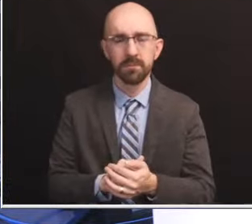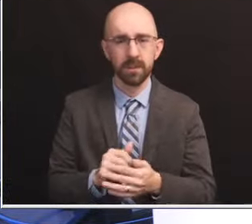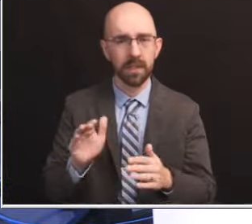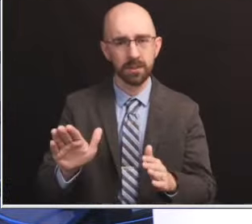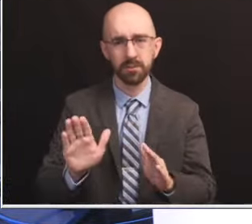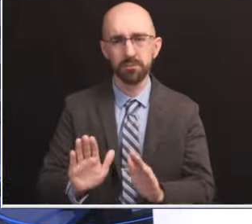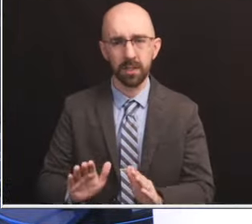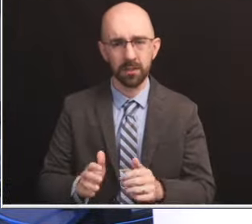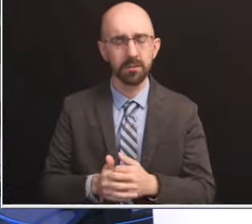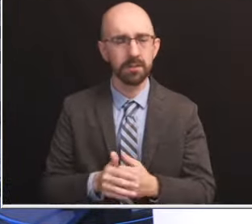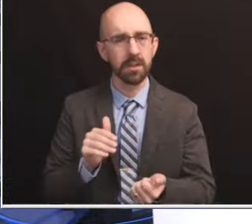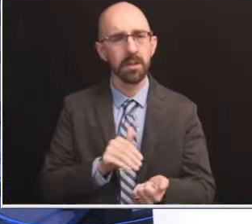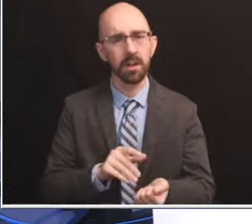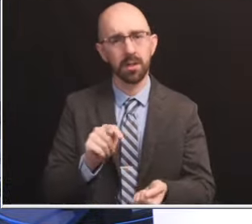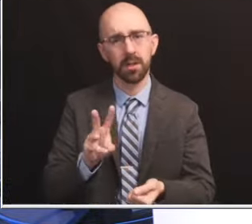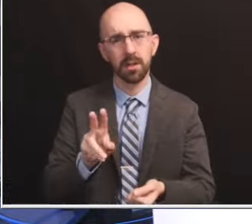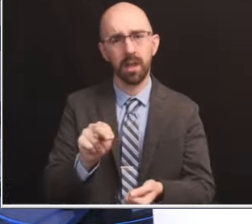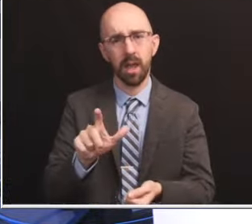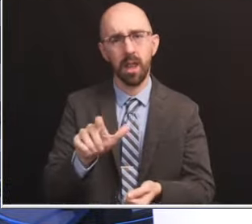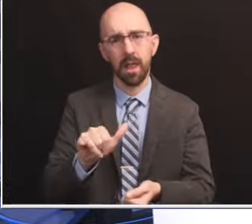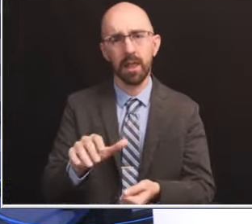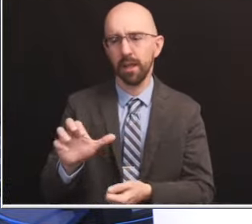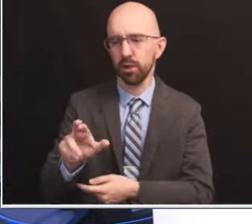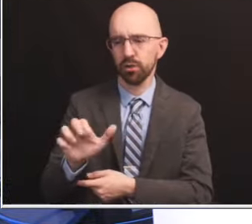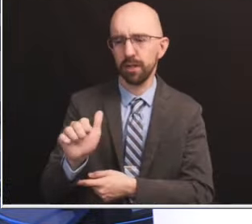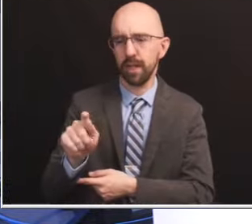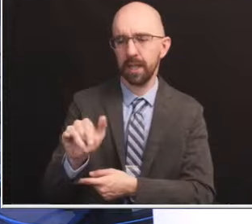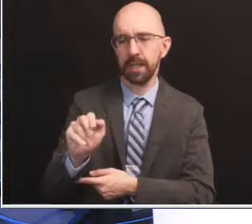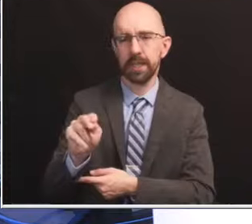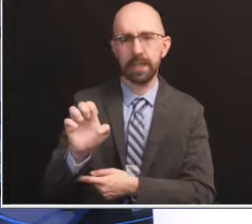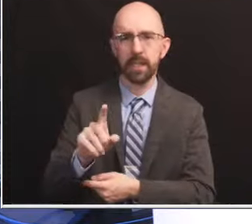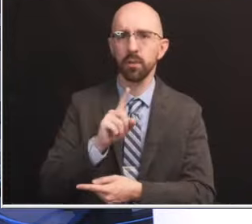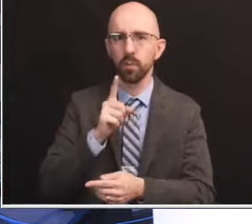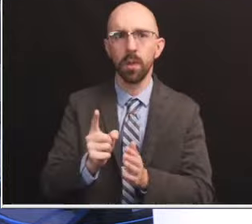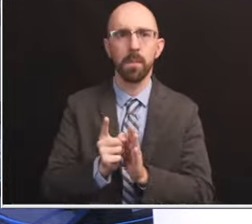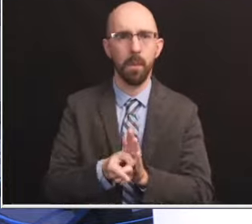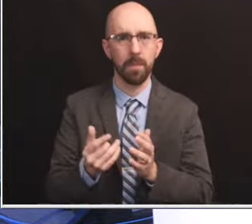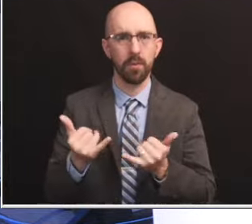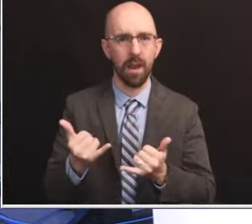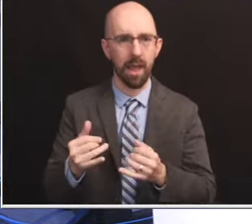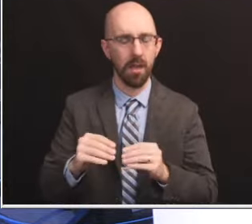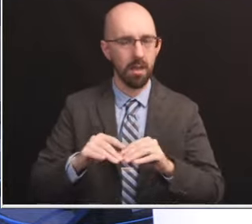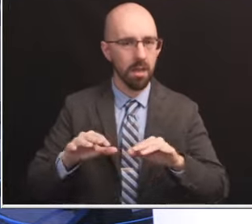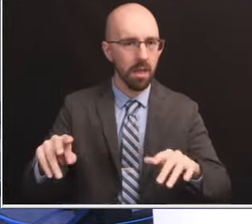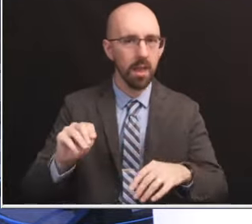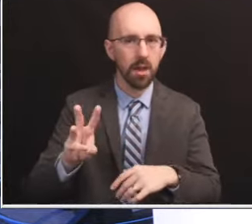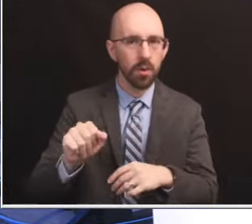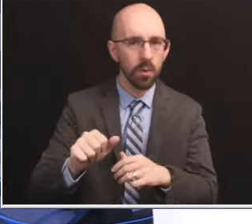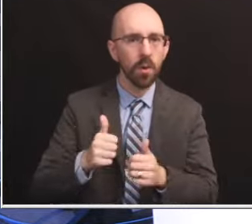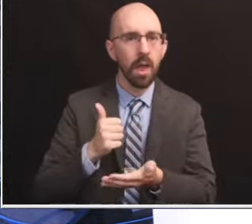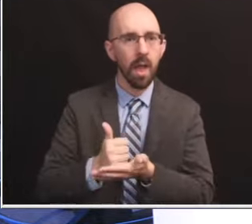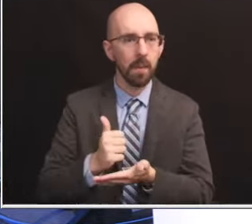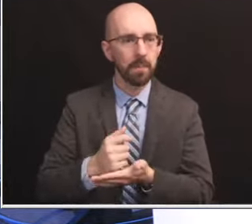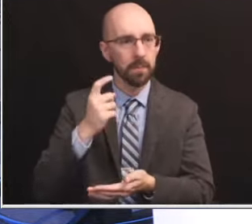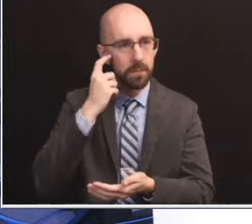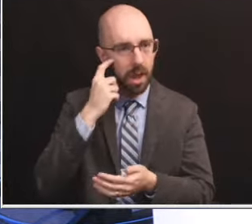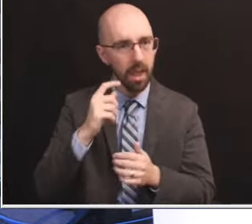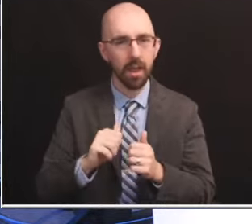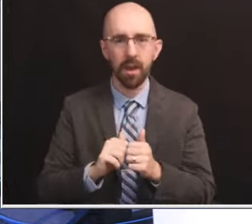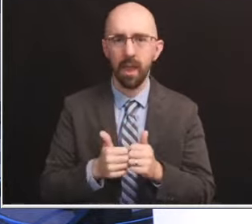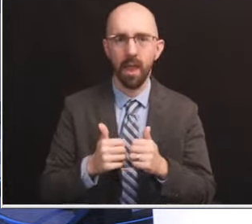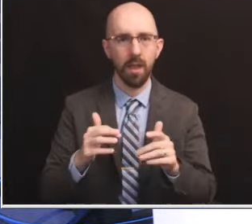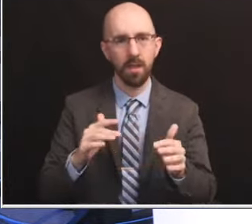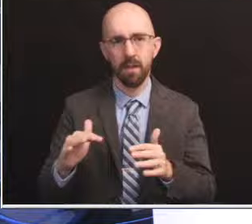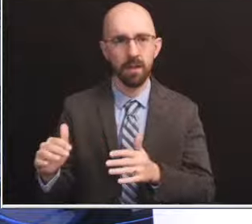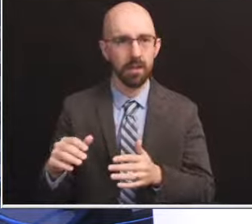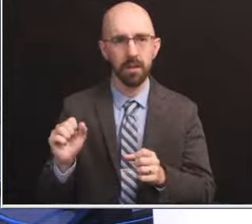Dr. Townley, creatine is having a real moment. It's all over the news as how it helps the brain and how it, there's been a flurry of